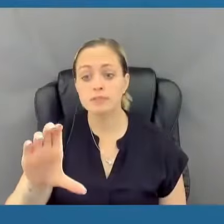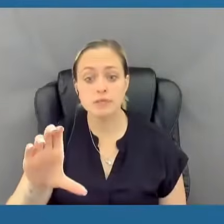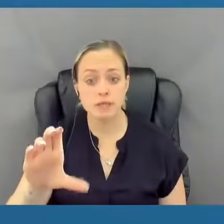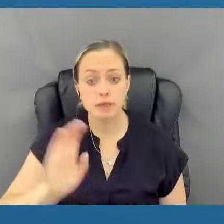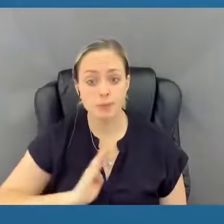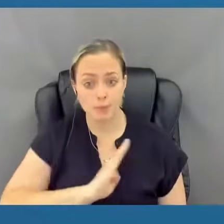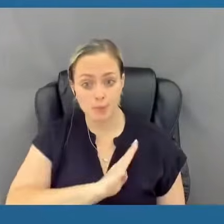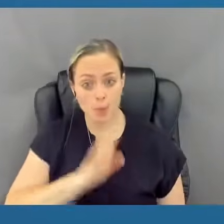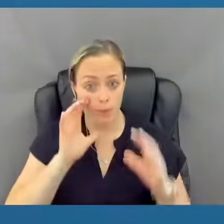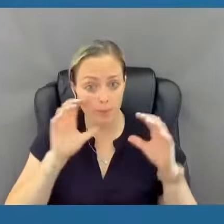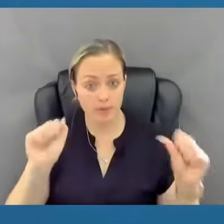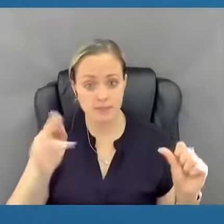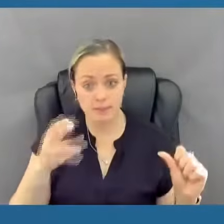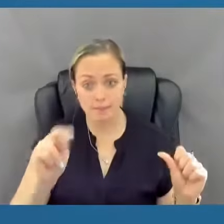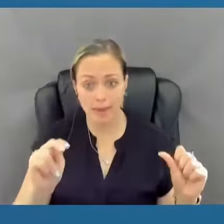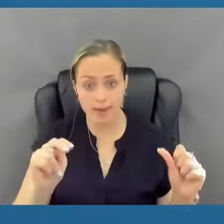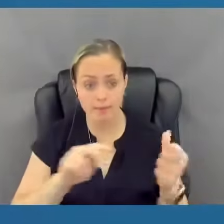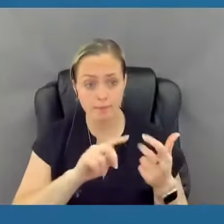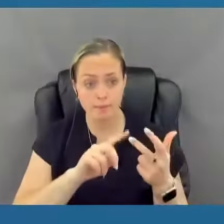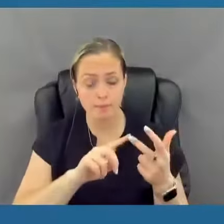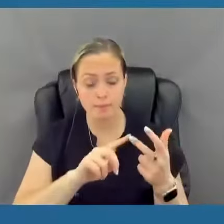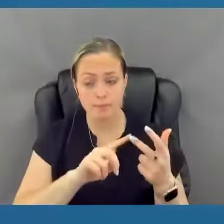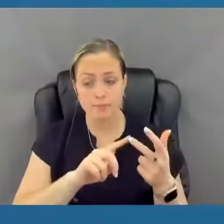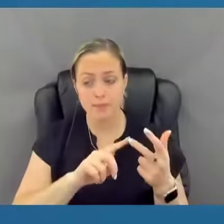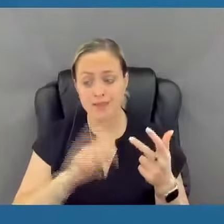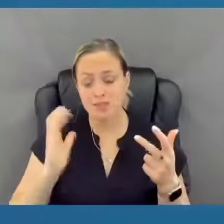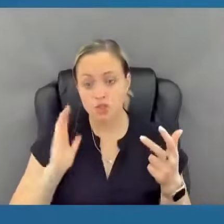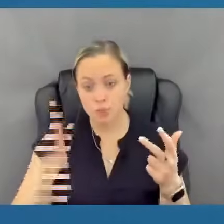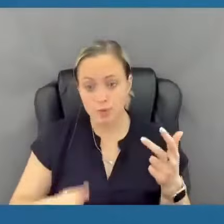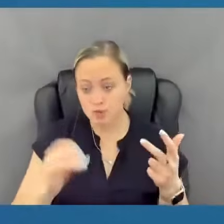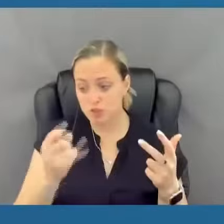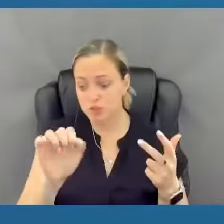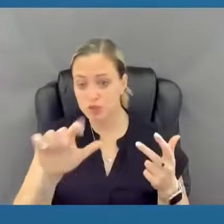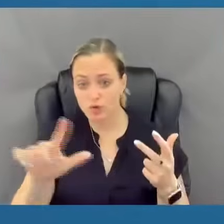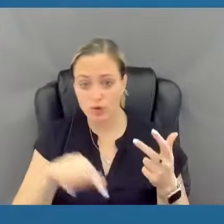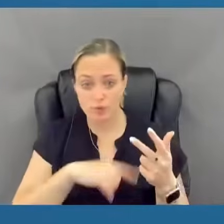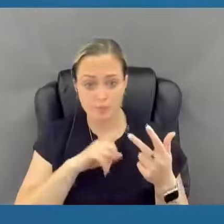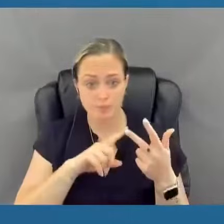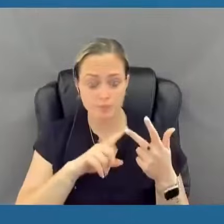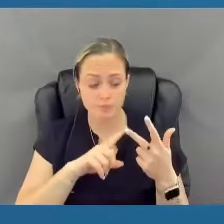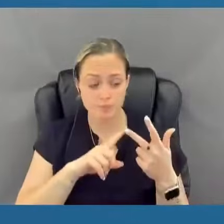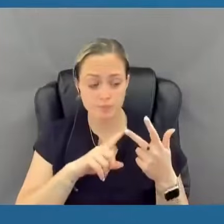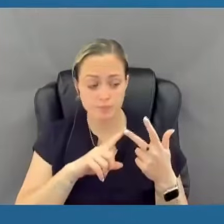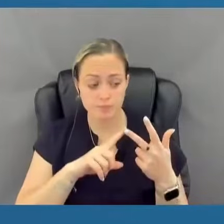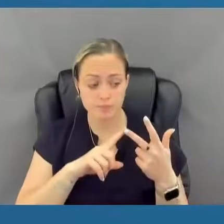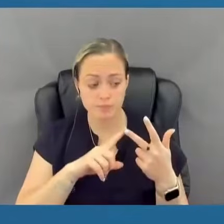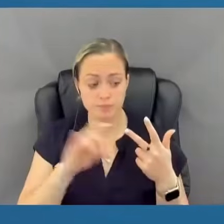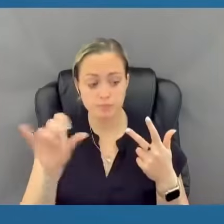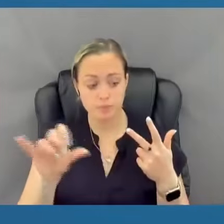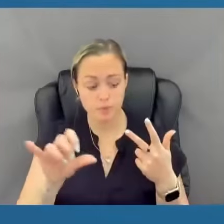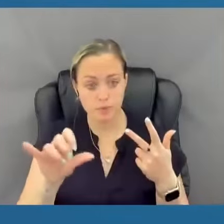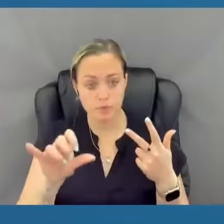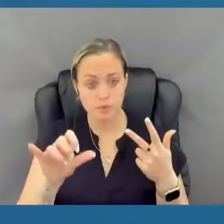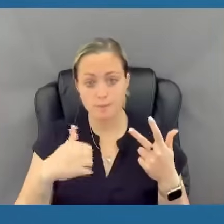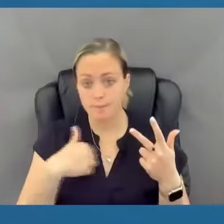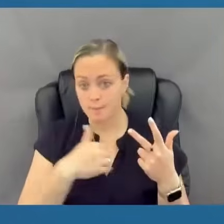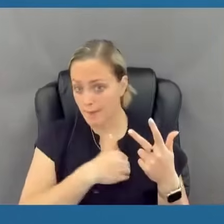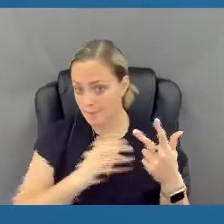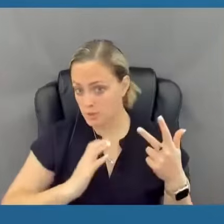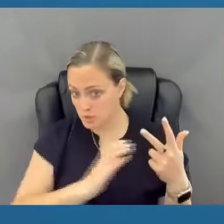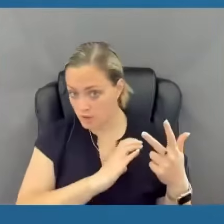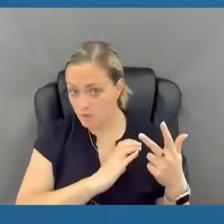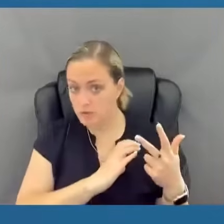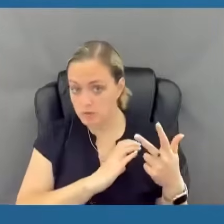Ben Golub, JCRC New York Board Chair, Cheryl Fishbein. I want to also recognize the members of